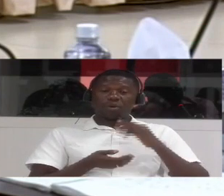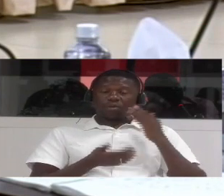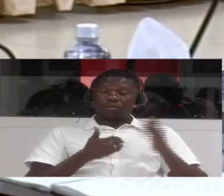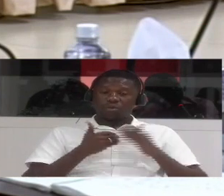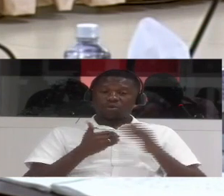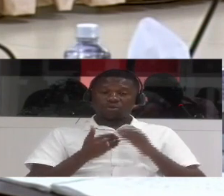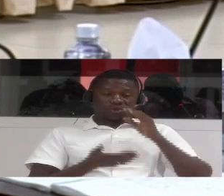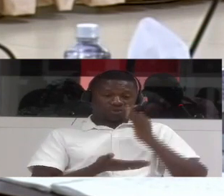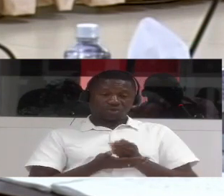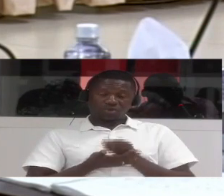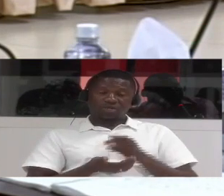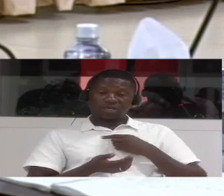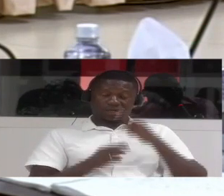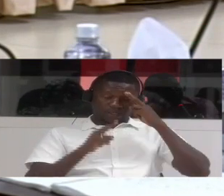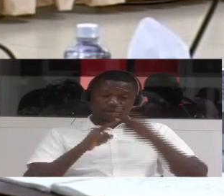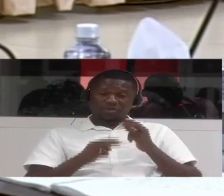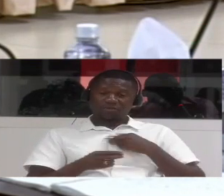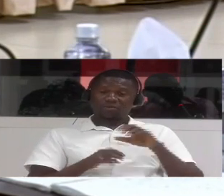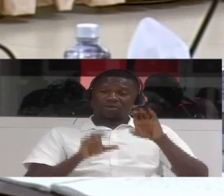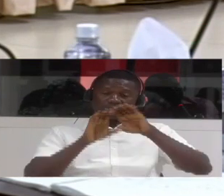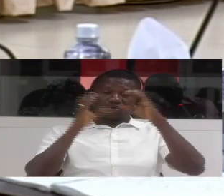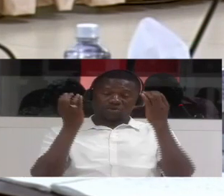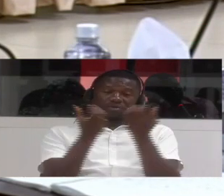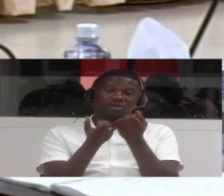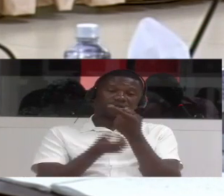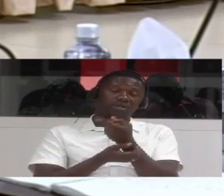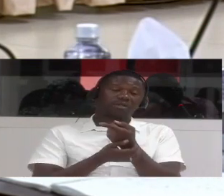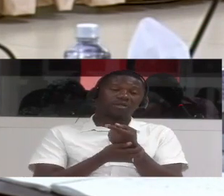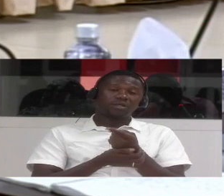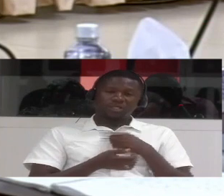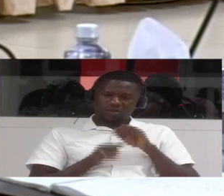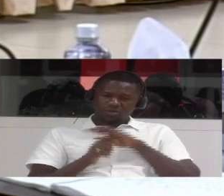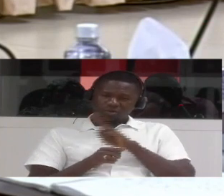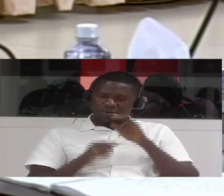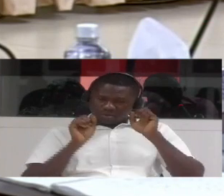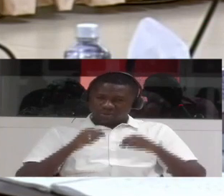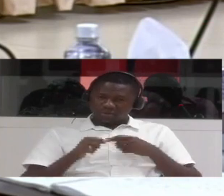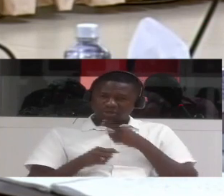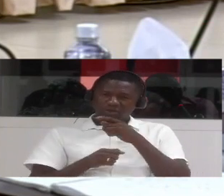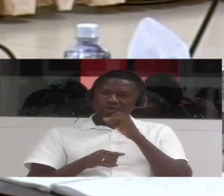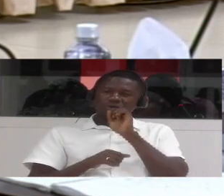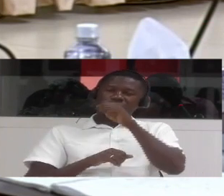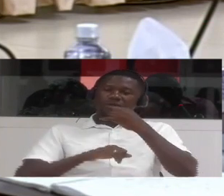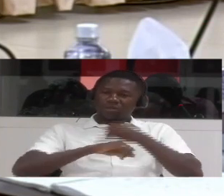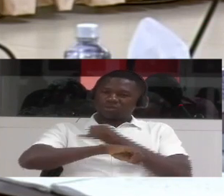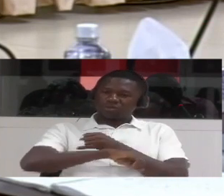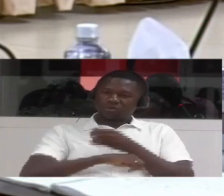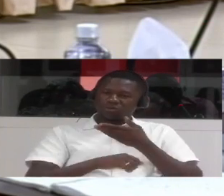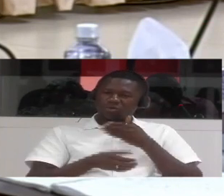and respect from the communities. Is it not possible that you institute some sort of a law